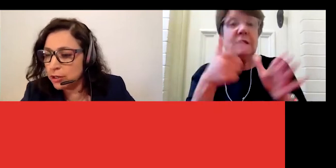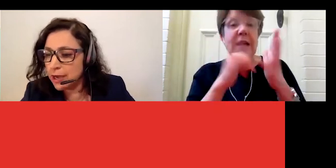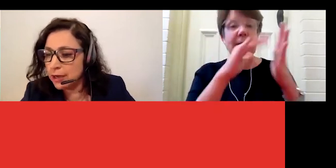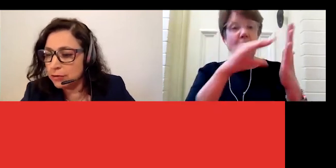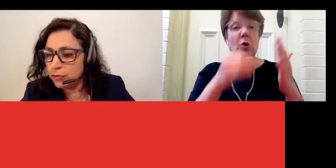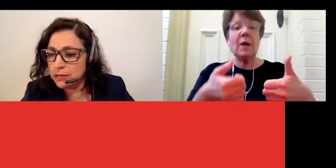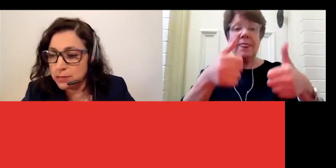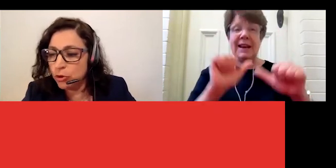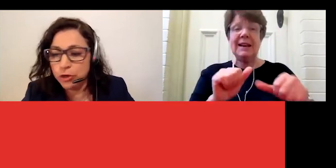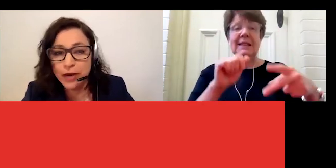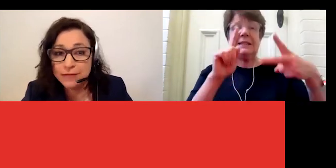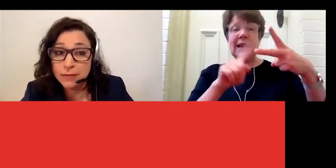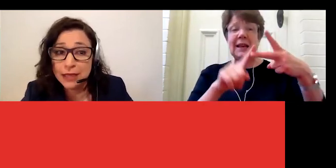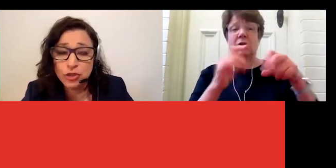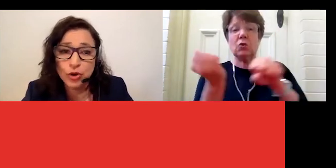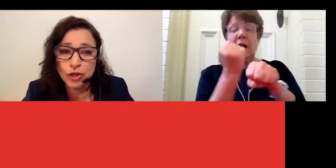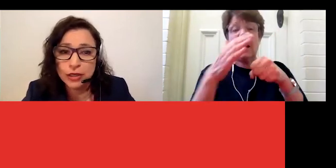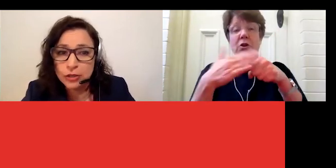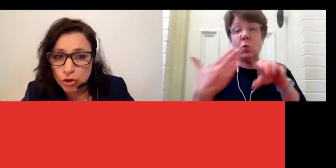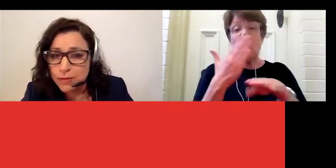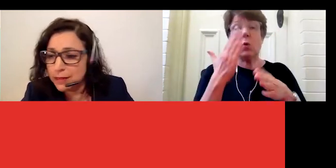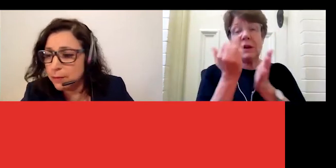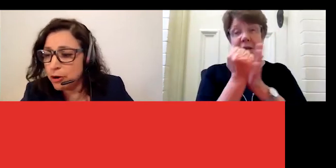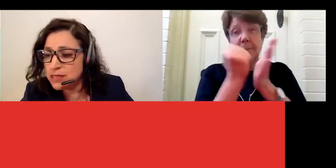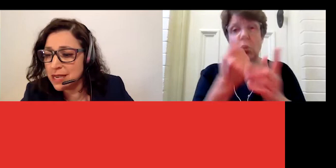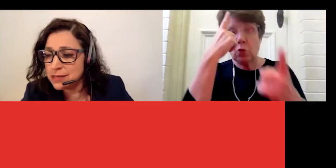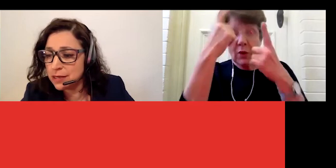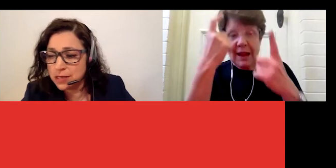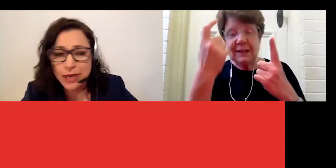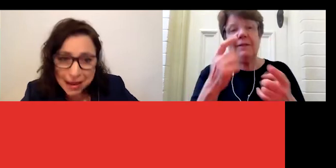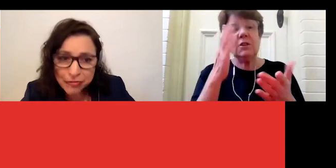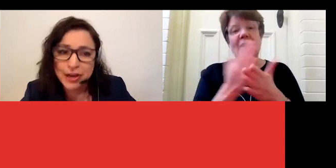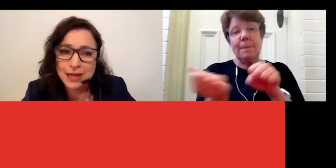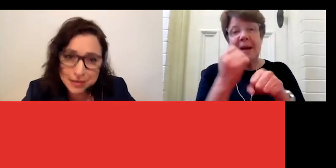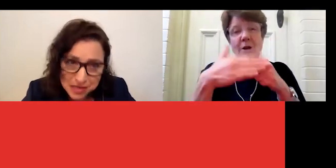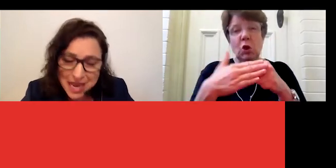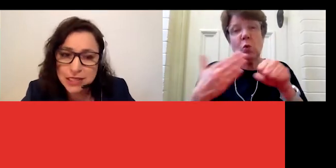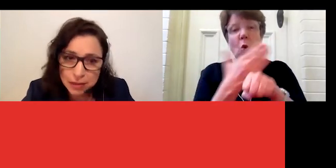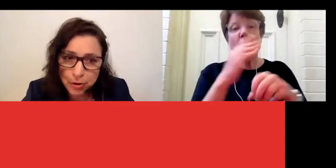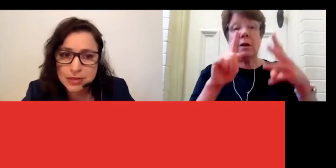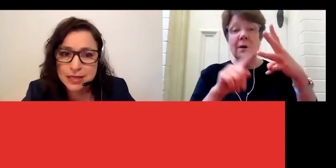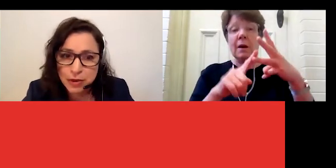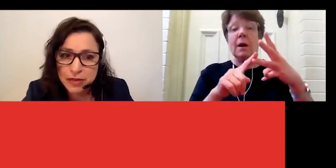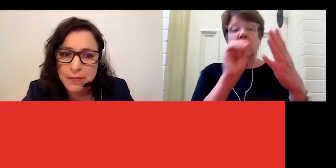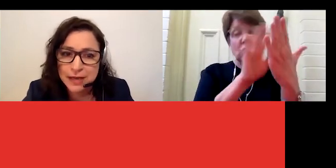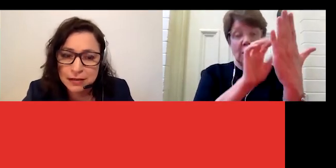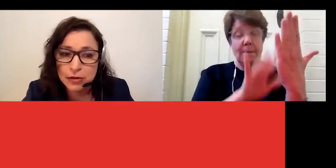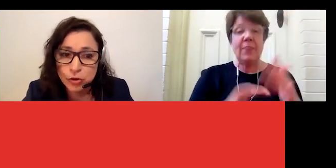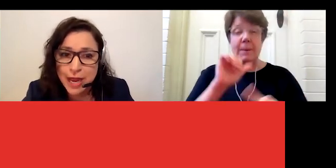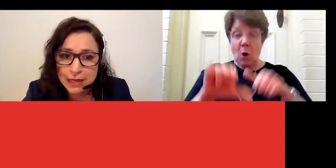work. We supported creatives to make new work, document the process. So at every stage of the process, we've